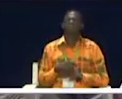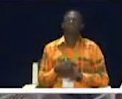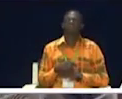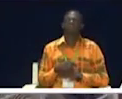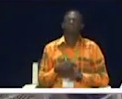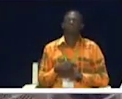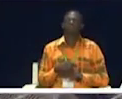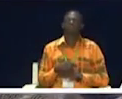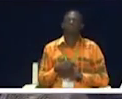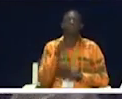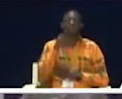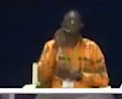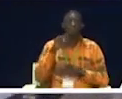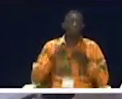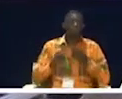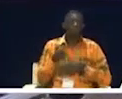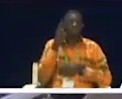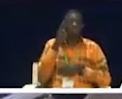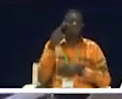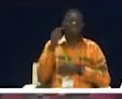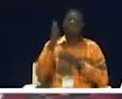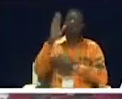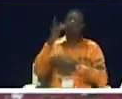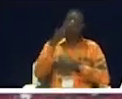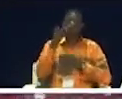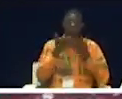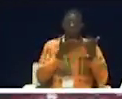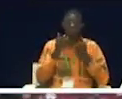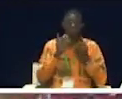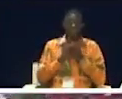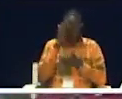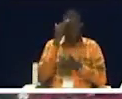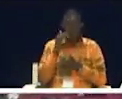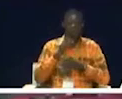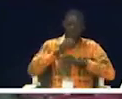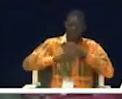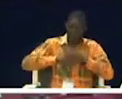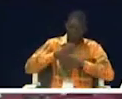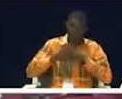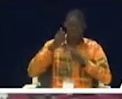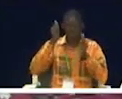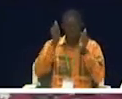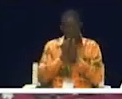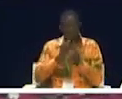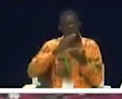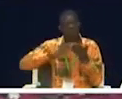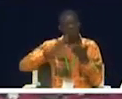You lack understanding of the God you serve. That is why you are struggling with forgiveness.